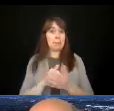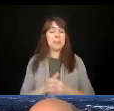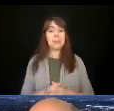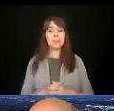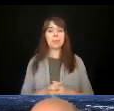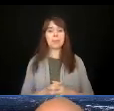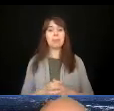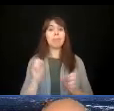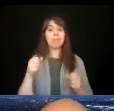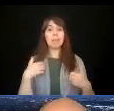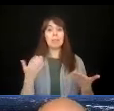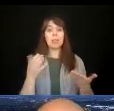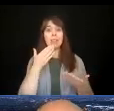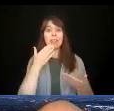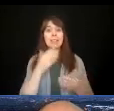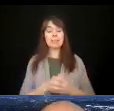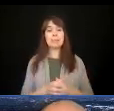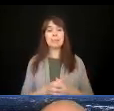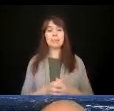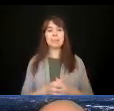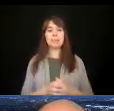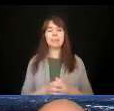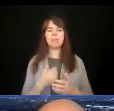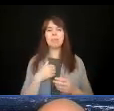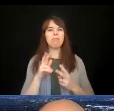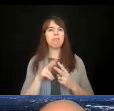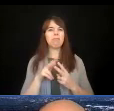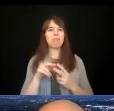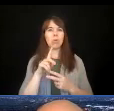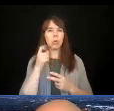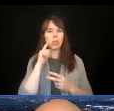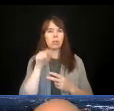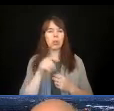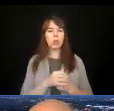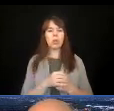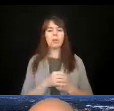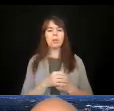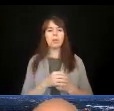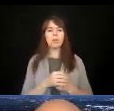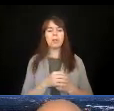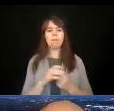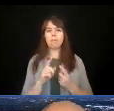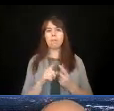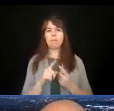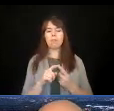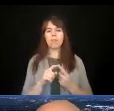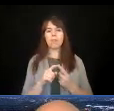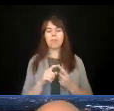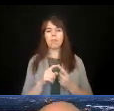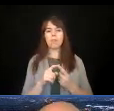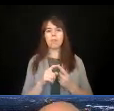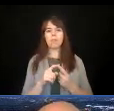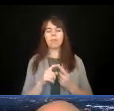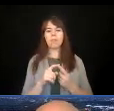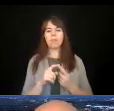Yep, I'm here. Thanks, Keith. Thanks, Lorraine. A couple questions for you. One question was, when